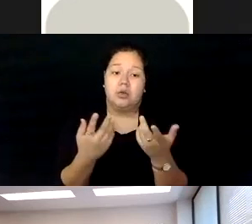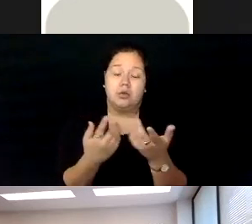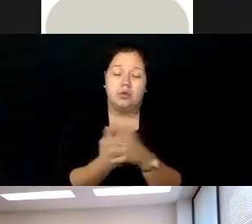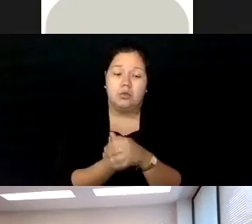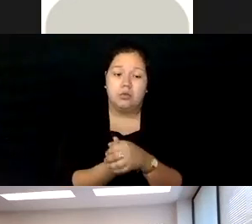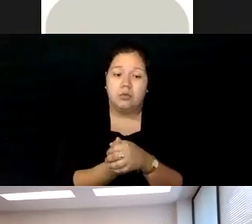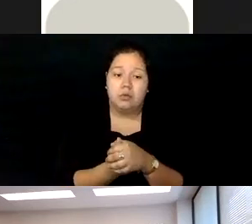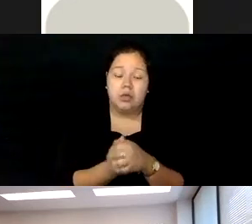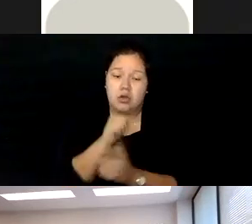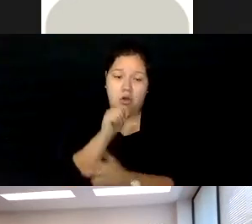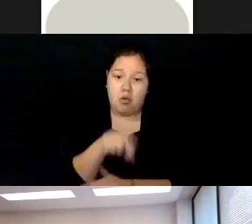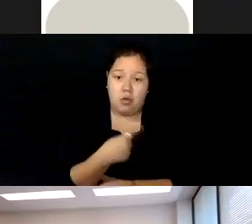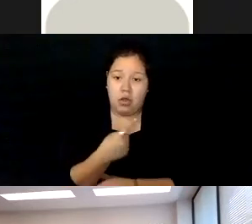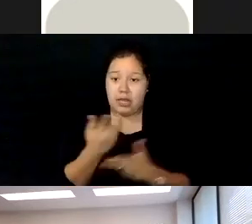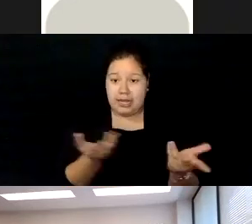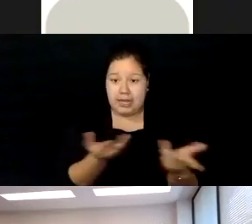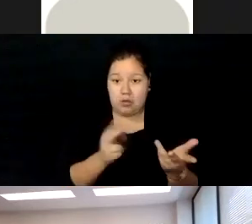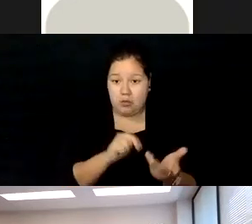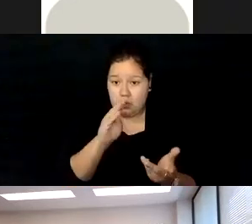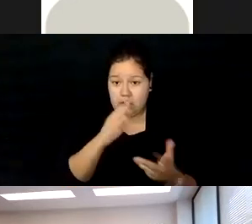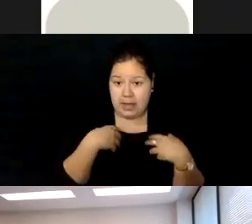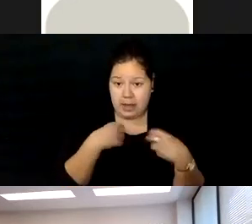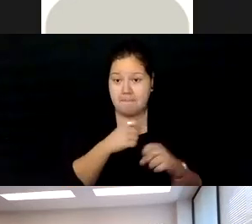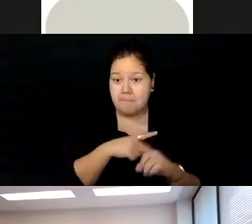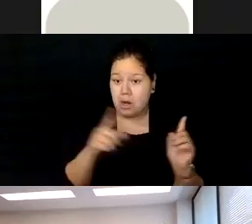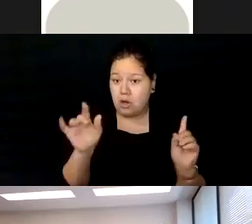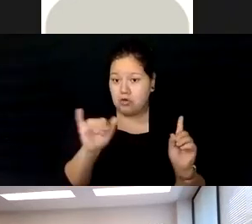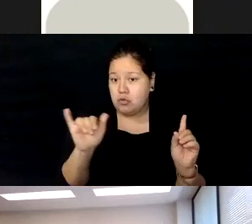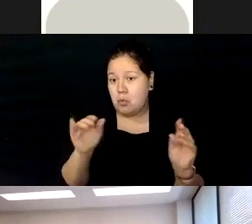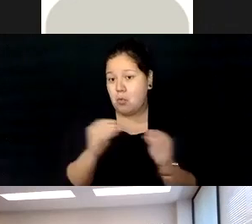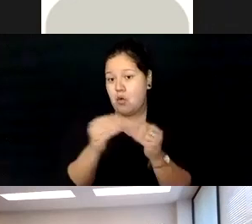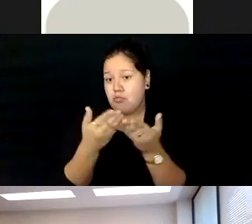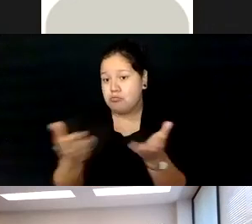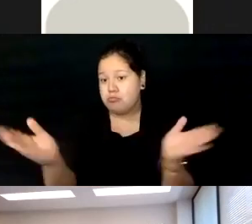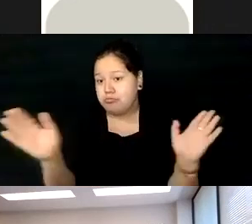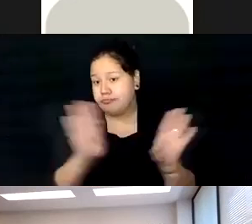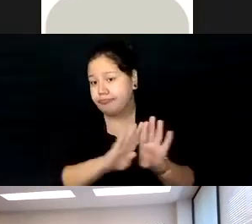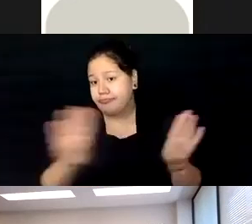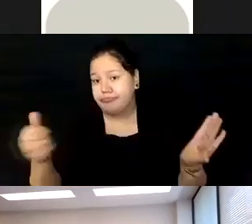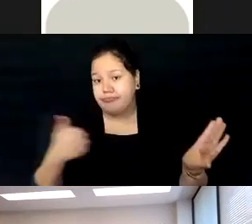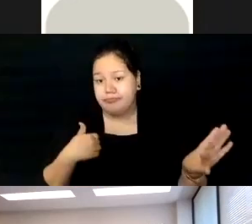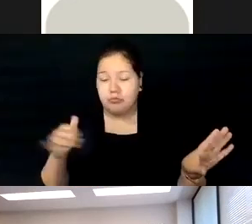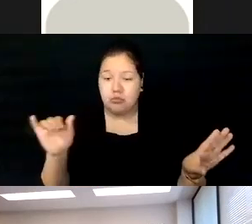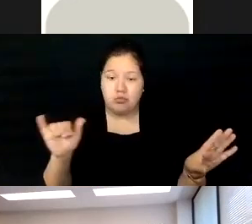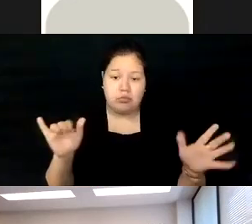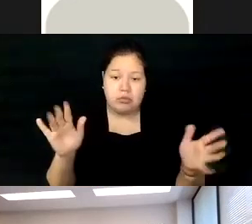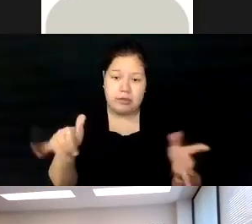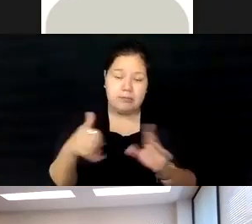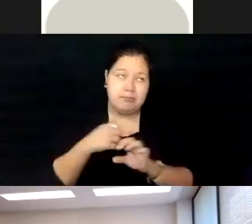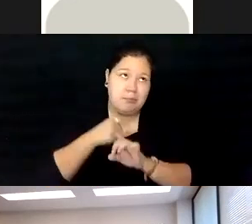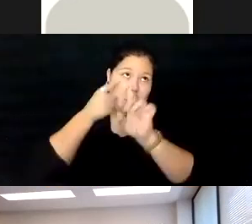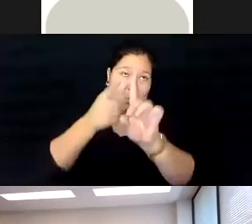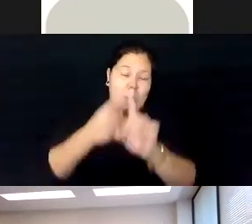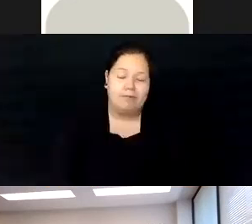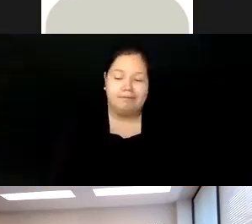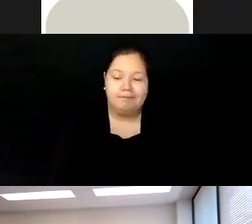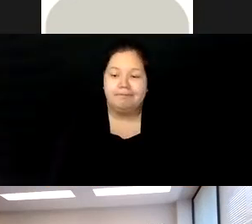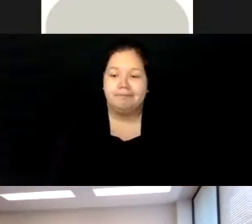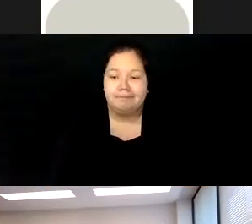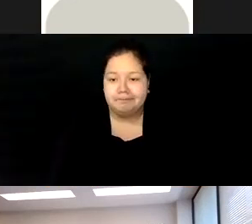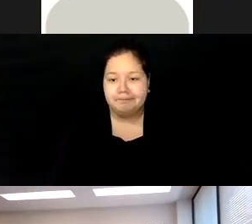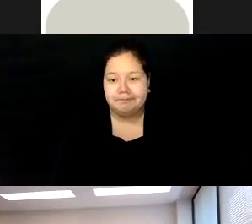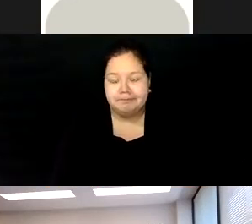not just offered here and have impact here, but also much more broadly. I think that's the vision.